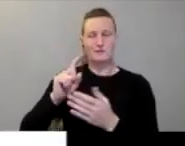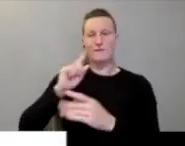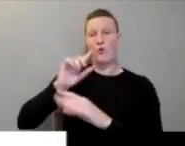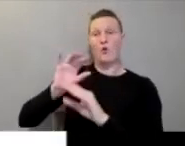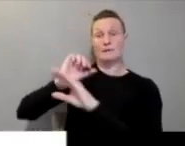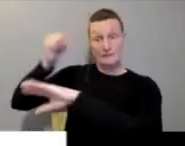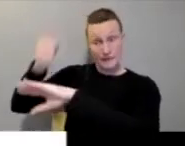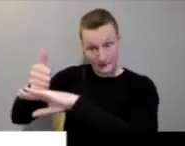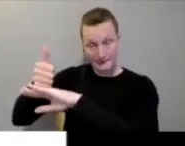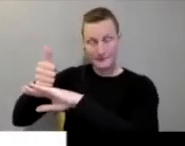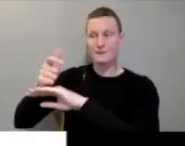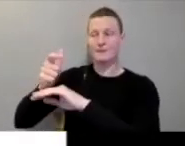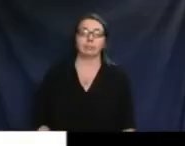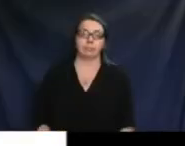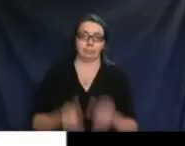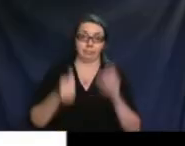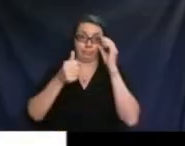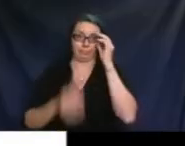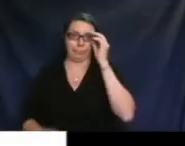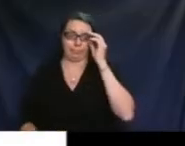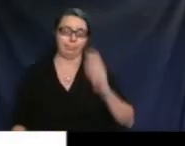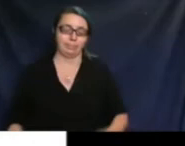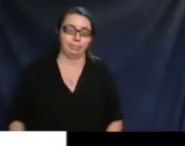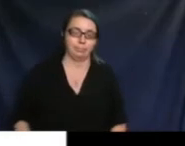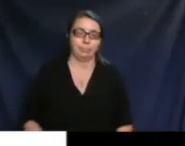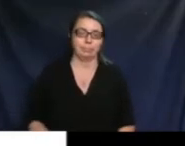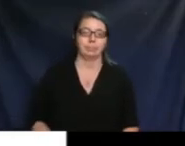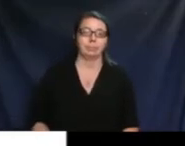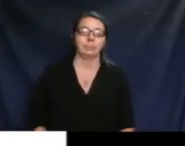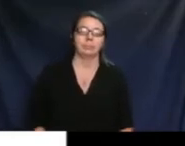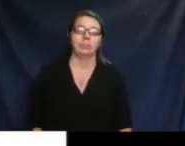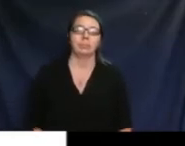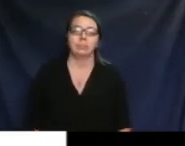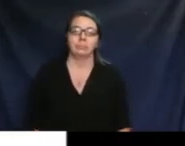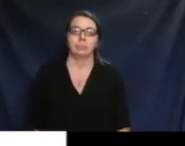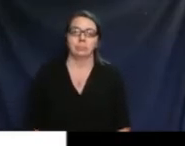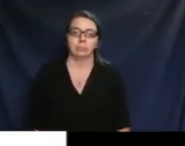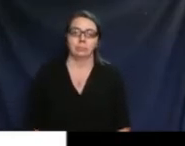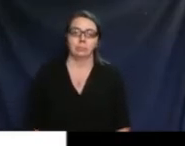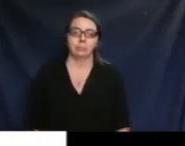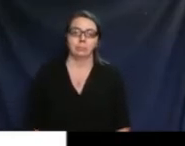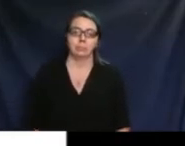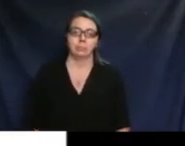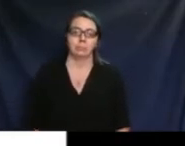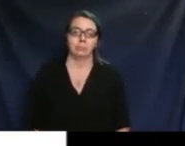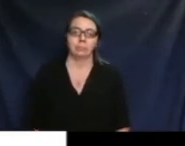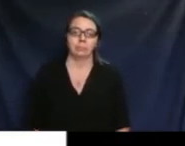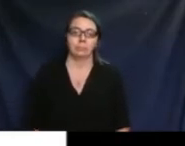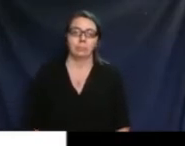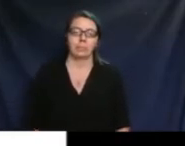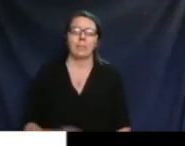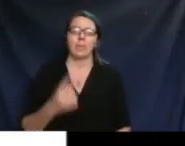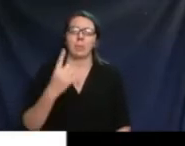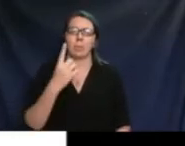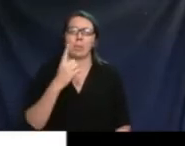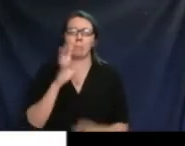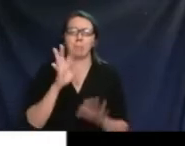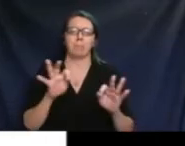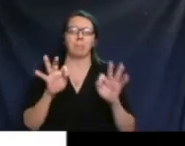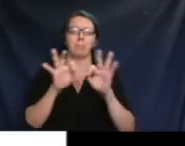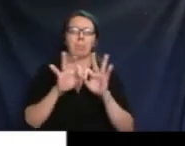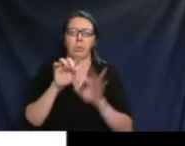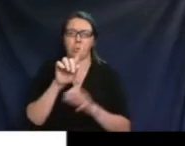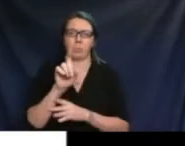the application. I think there's a really important question here in the Q&A that I want to put forward, and